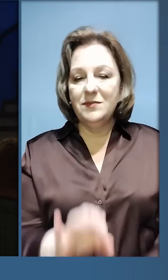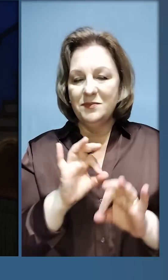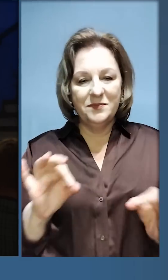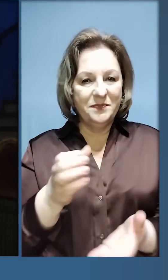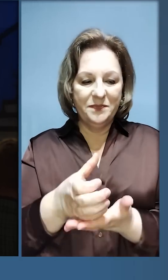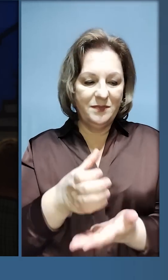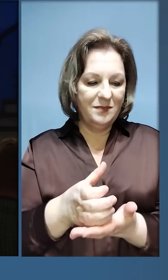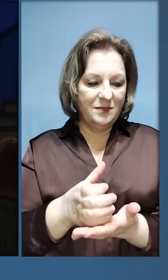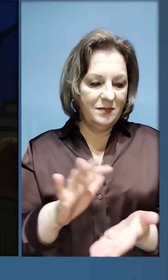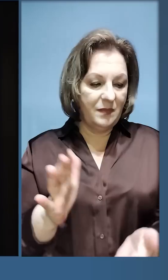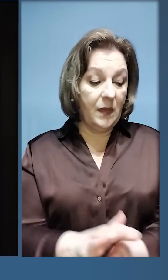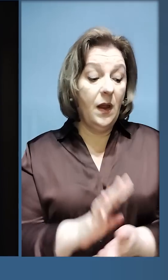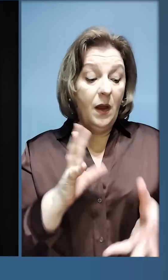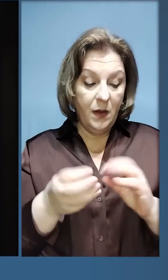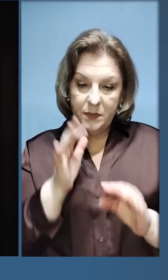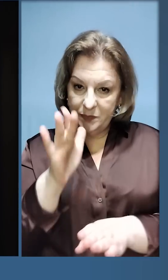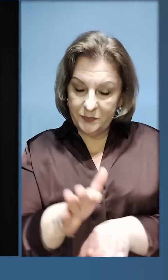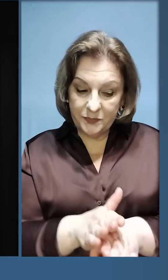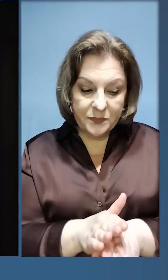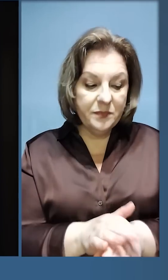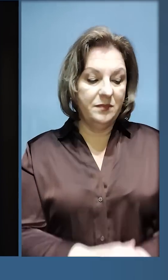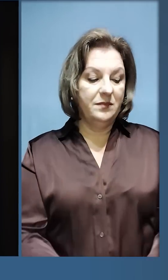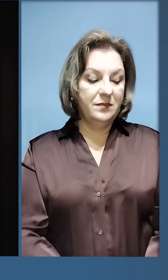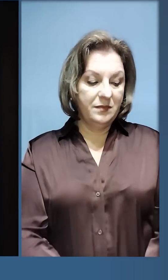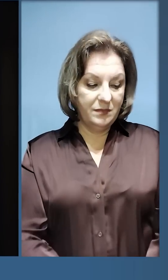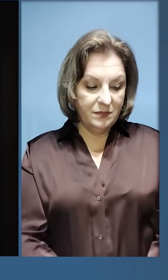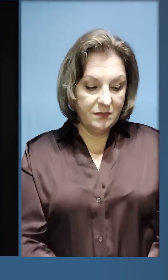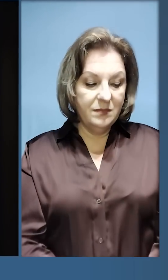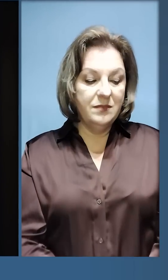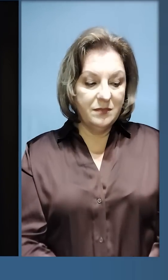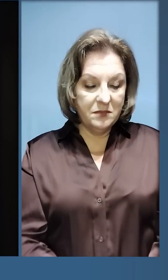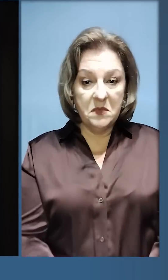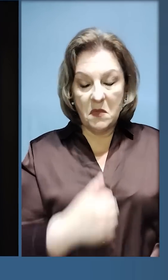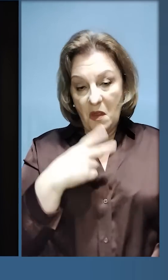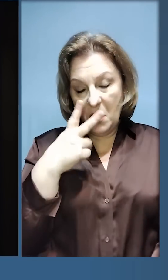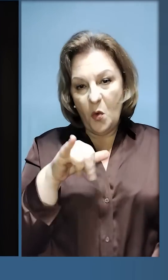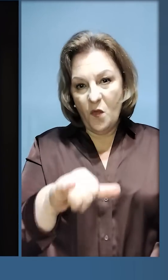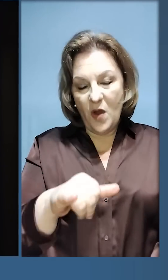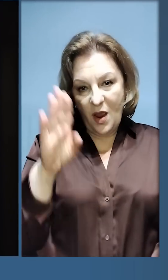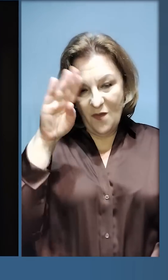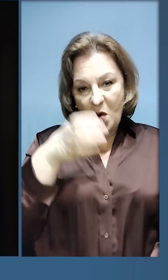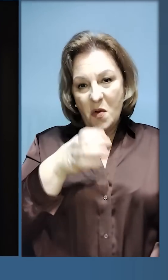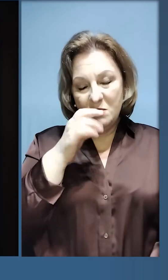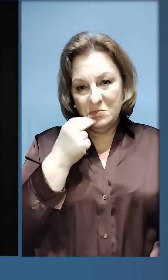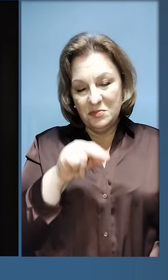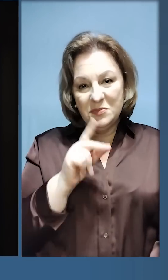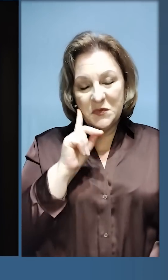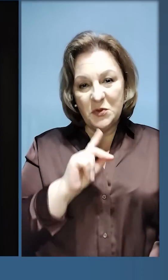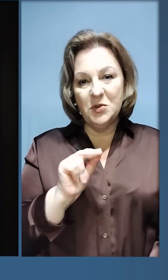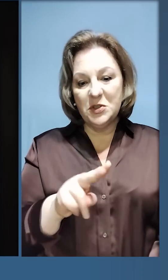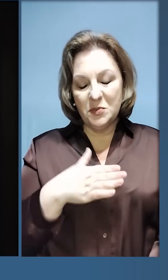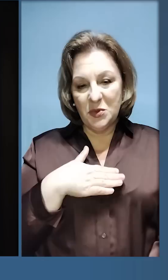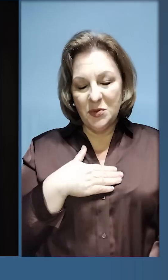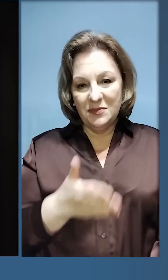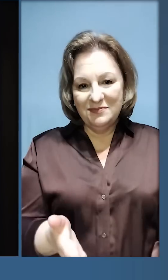is great glass. So I'm sorry. Okay. I was looking at how you drink better water than I am.